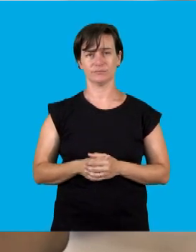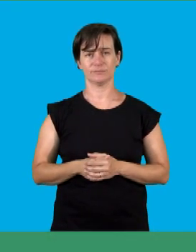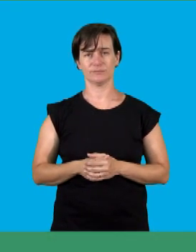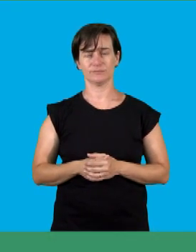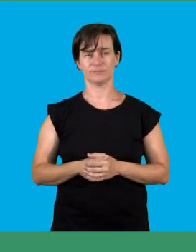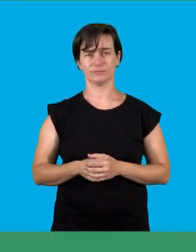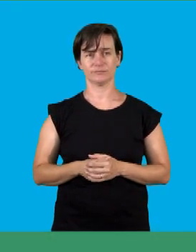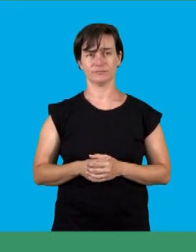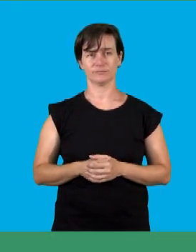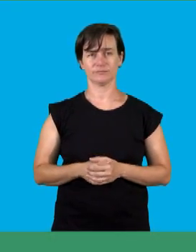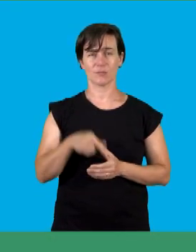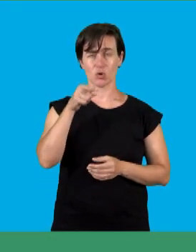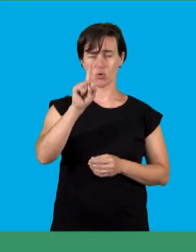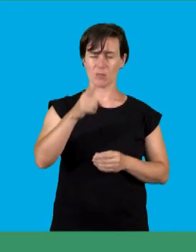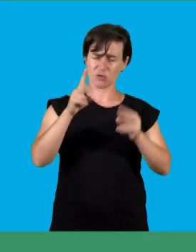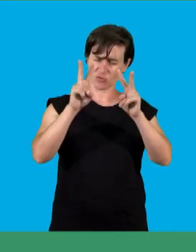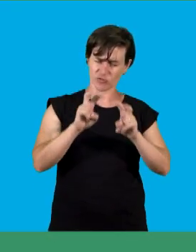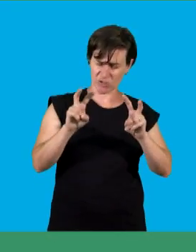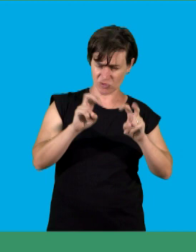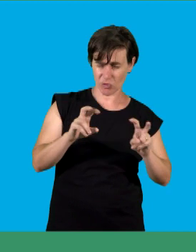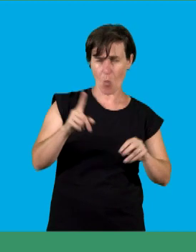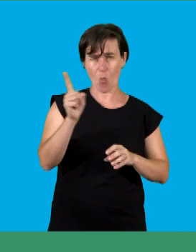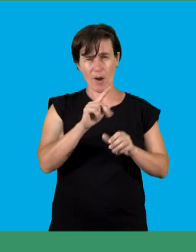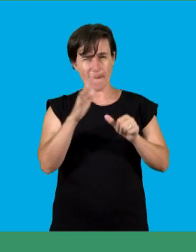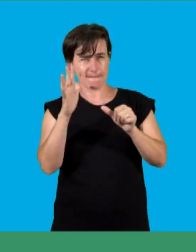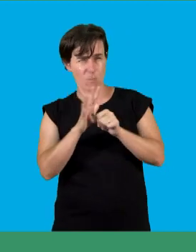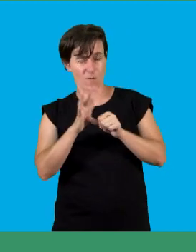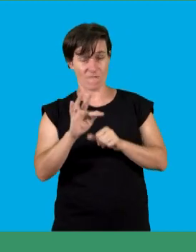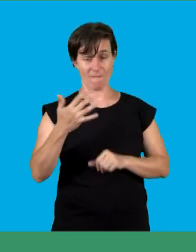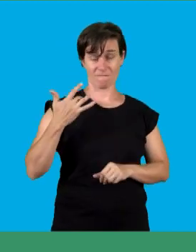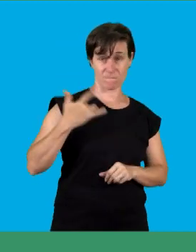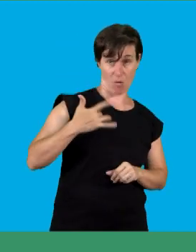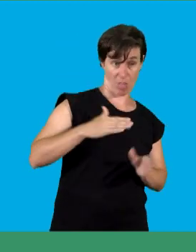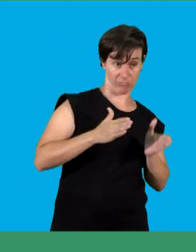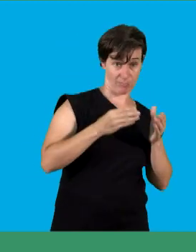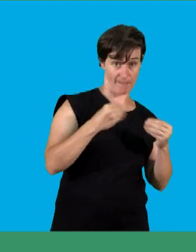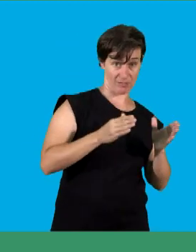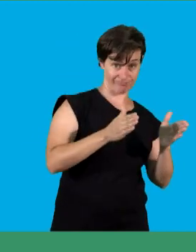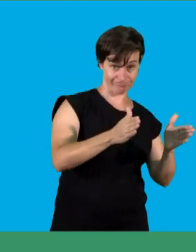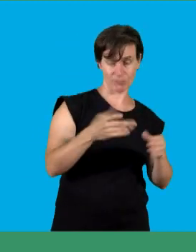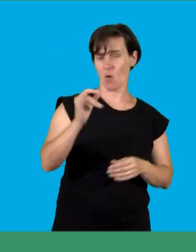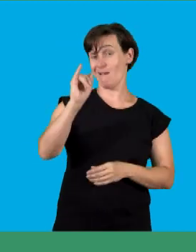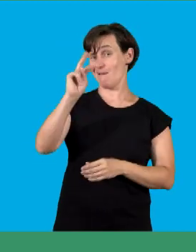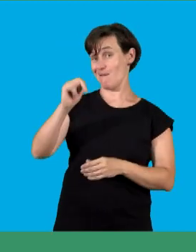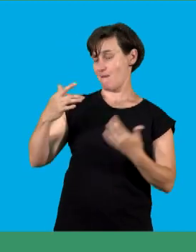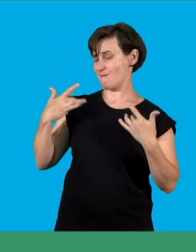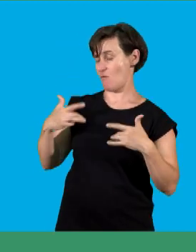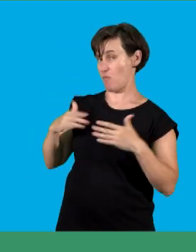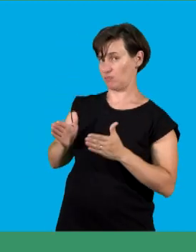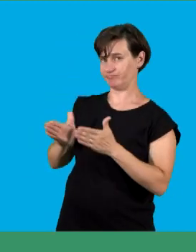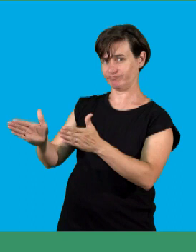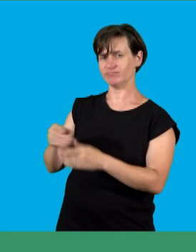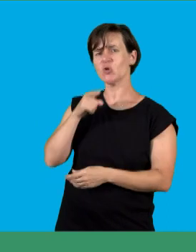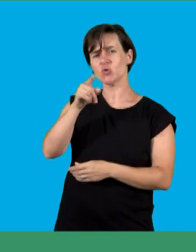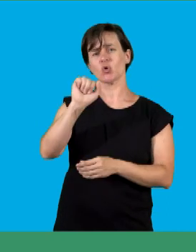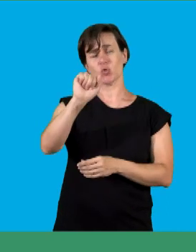home. You need to conduct research on the importance of formal and informal sectors.